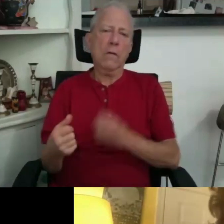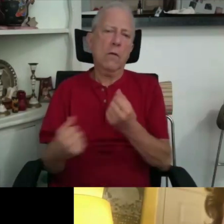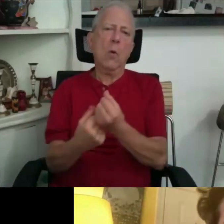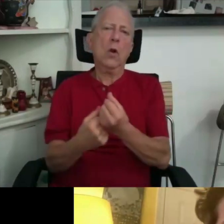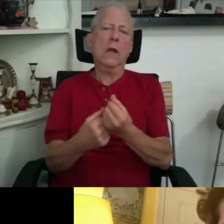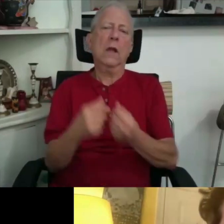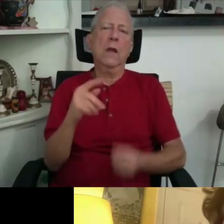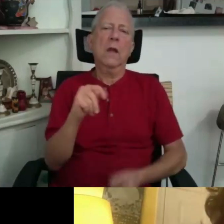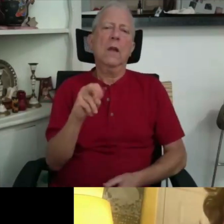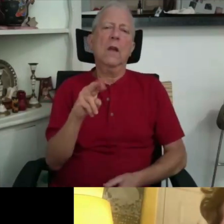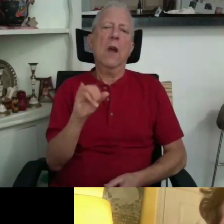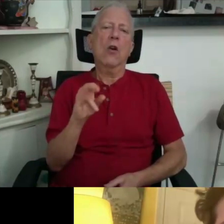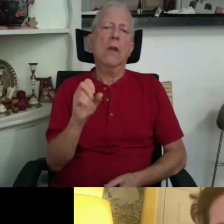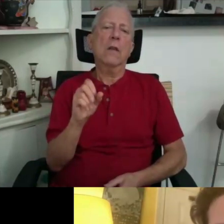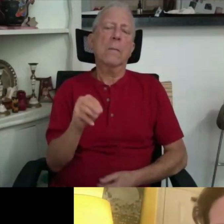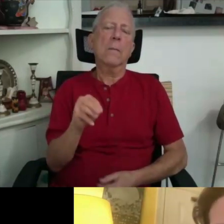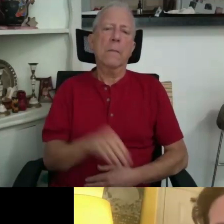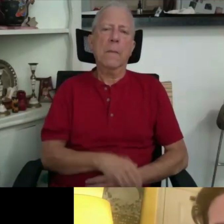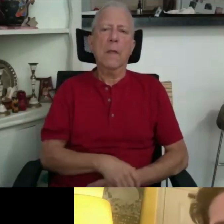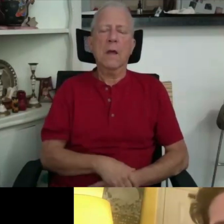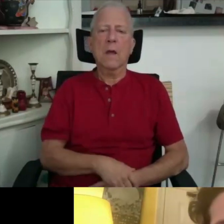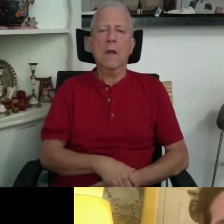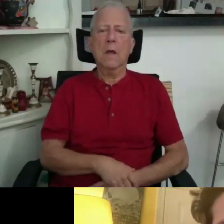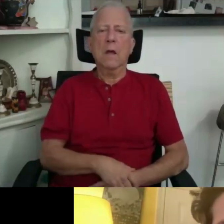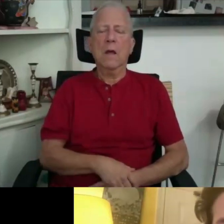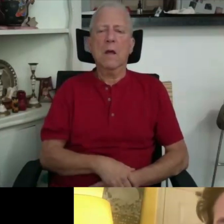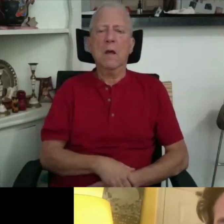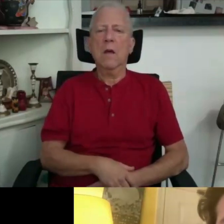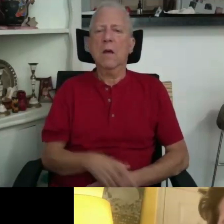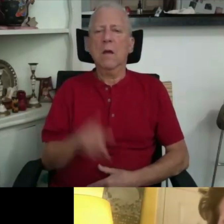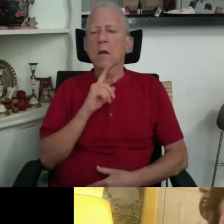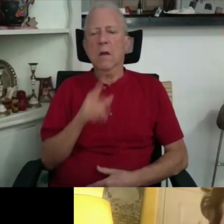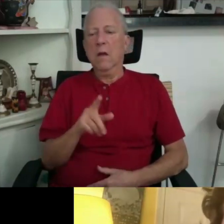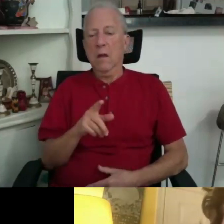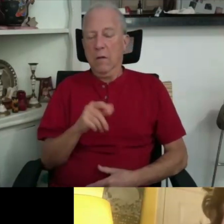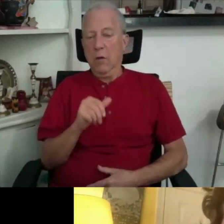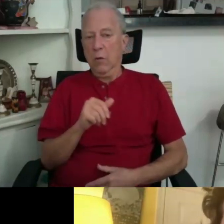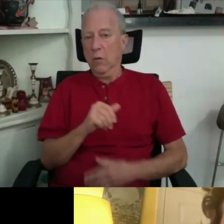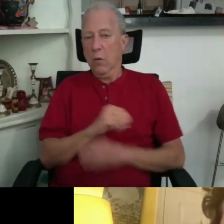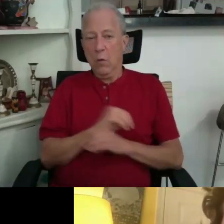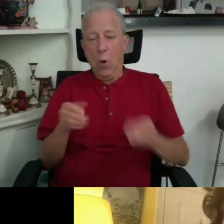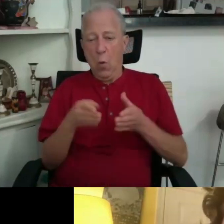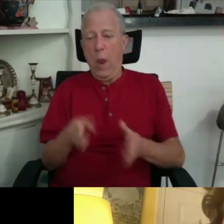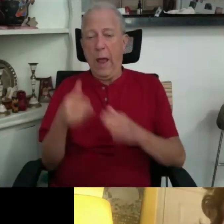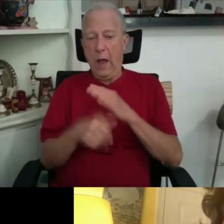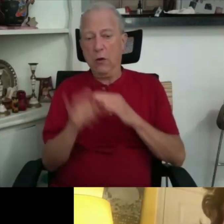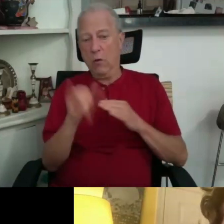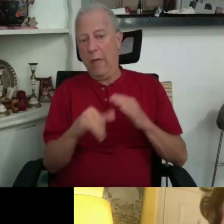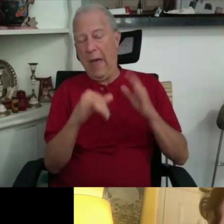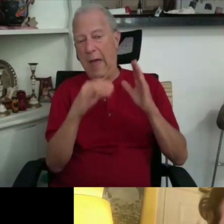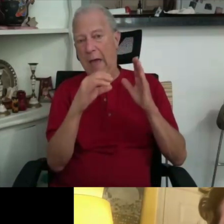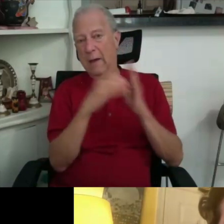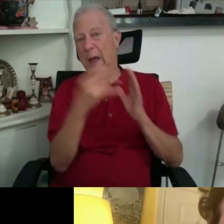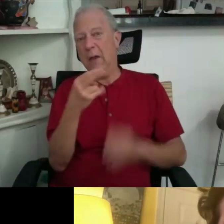terrorism. And so there's not a way under that provision, like under